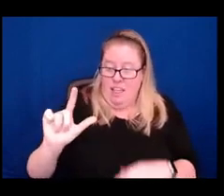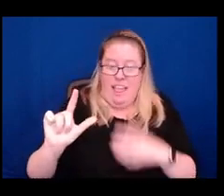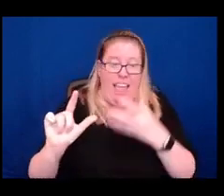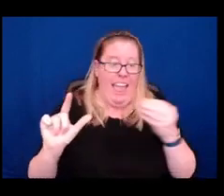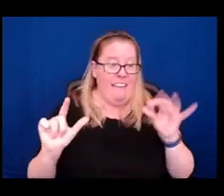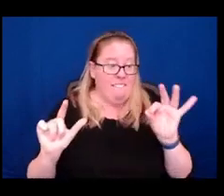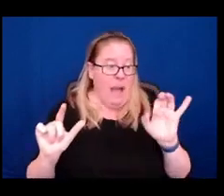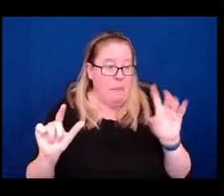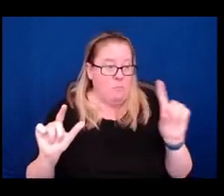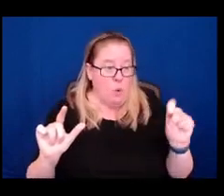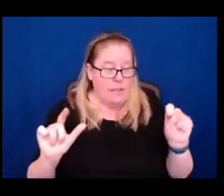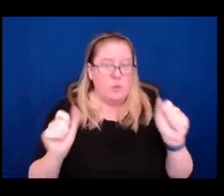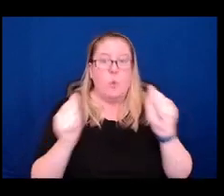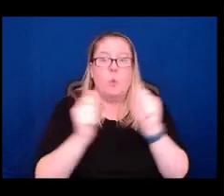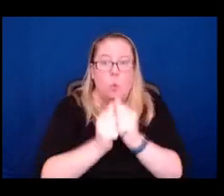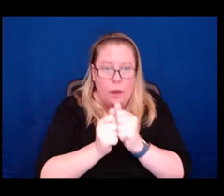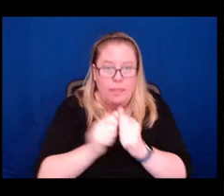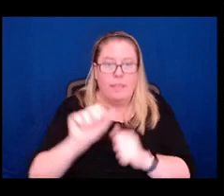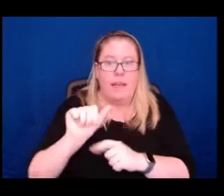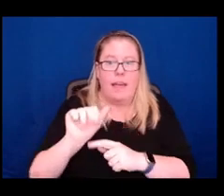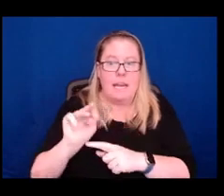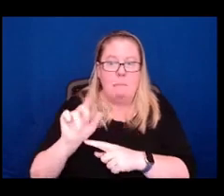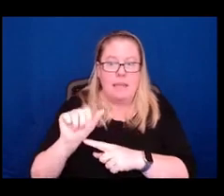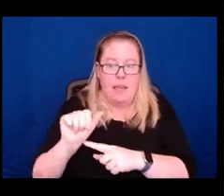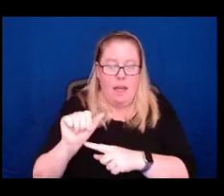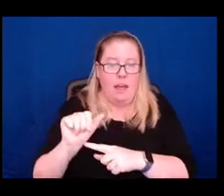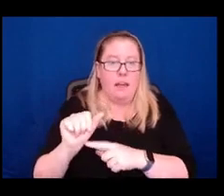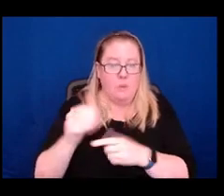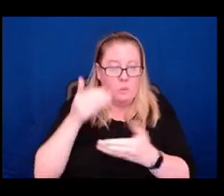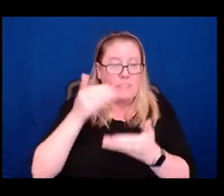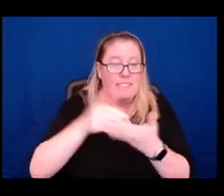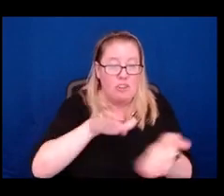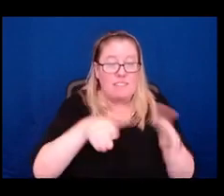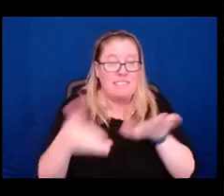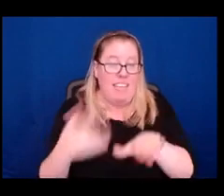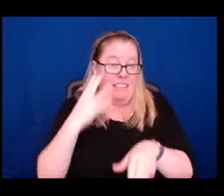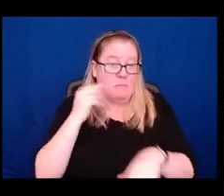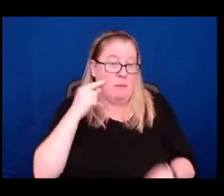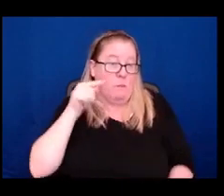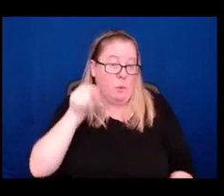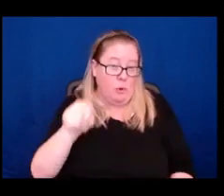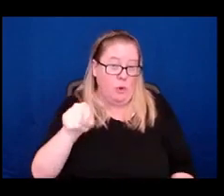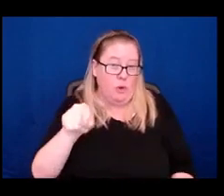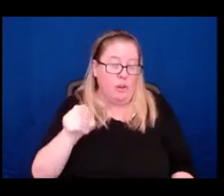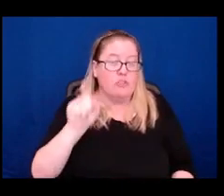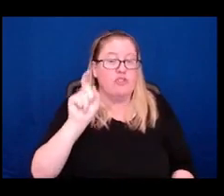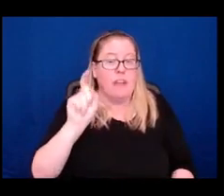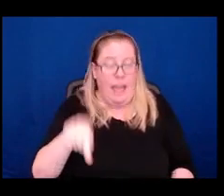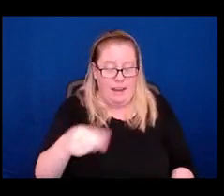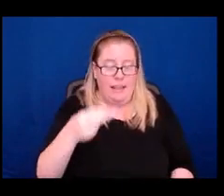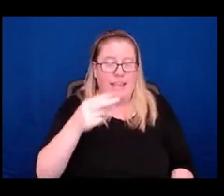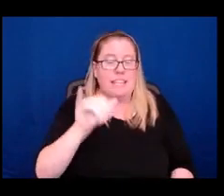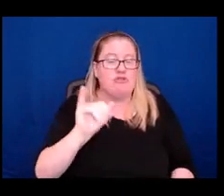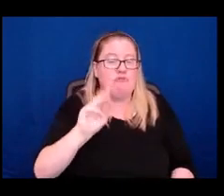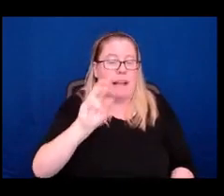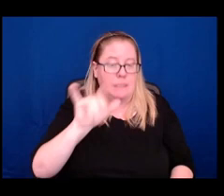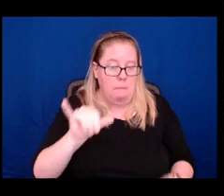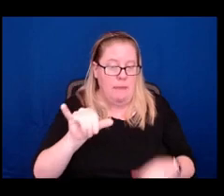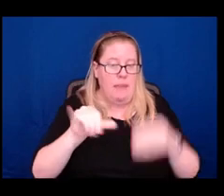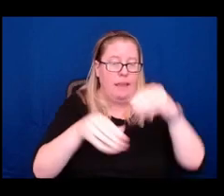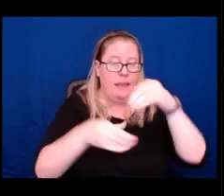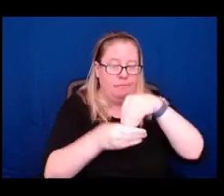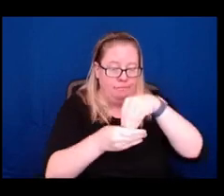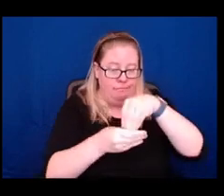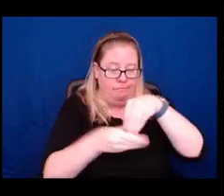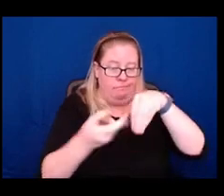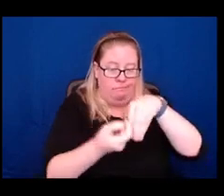you know, suffering from anemia was, close to deadly for her. So she had to have a hysterectomy, kind